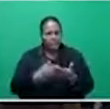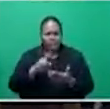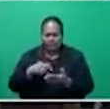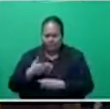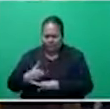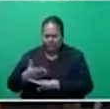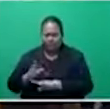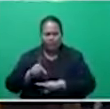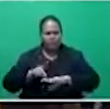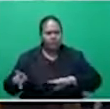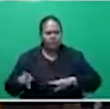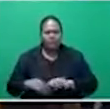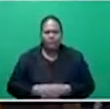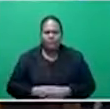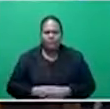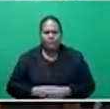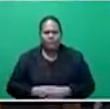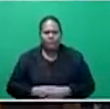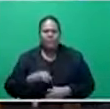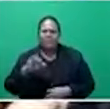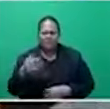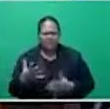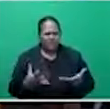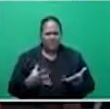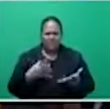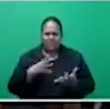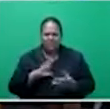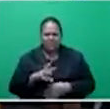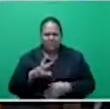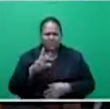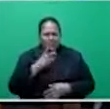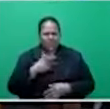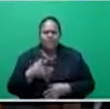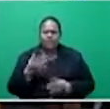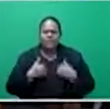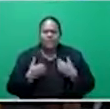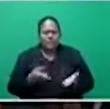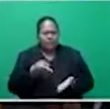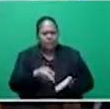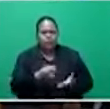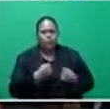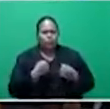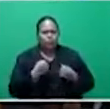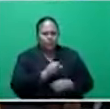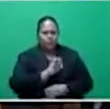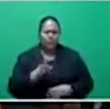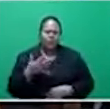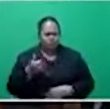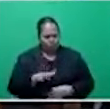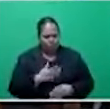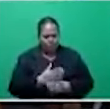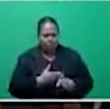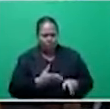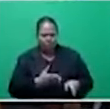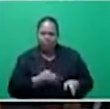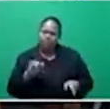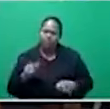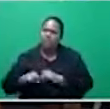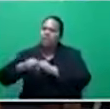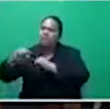just a scam, knowing that positions will directly be given to staff who are already on acting role. Advertising and conducting interviews are just a